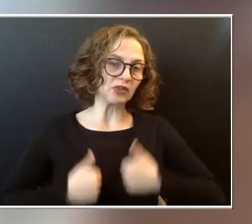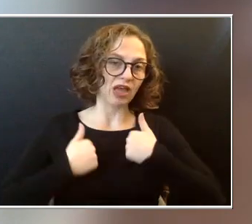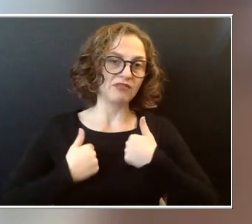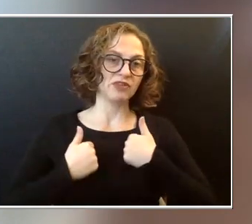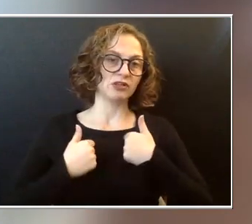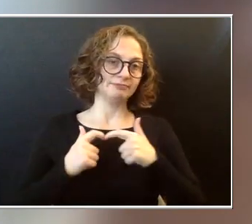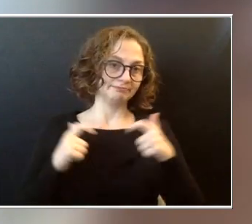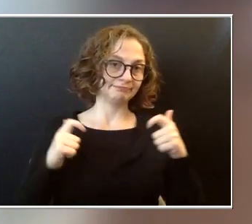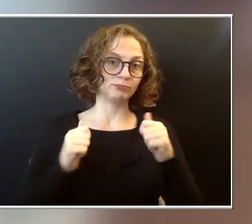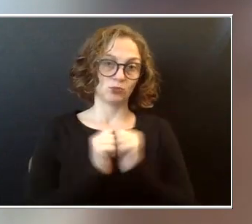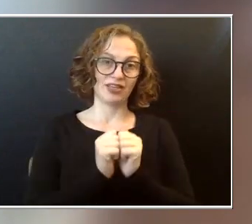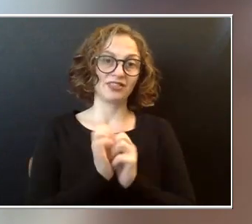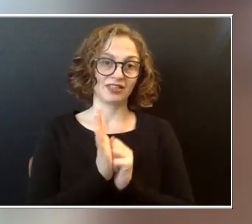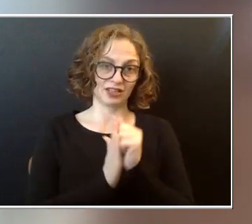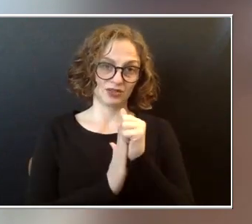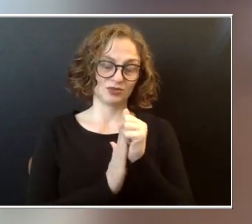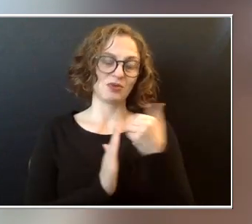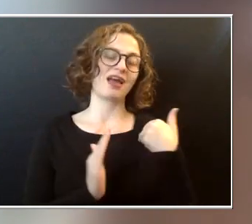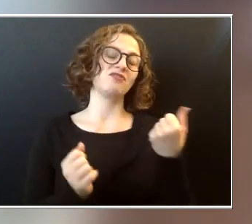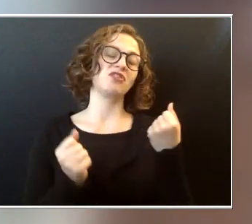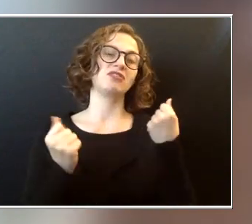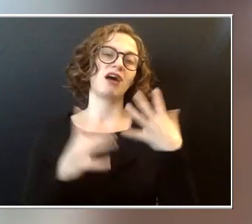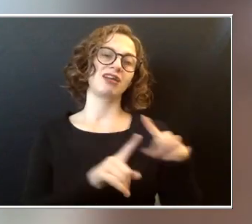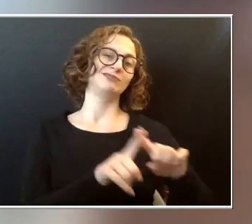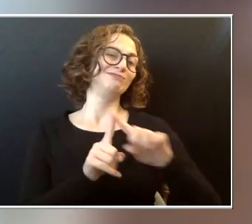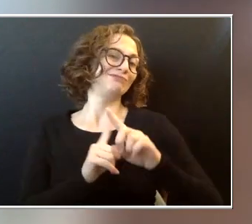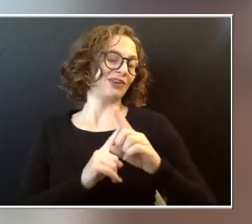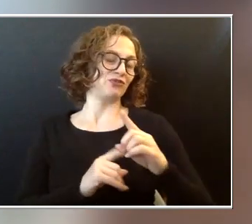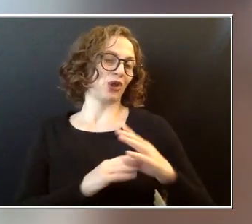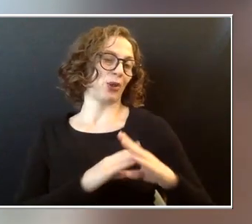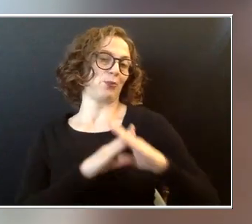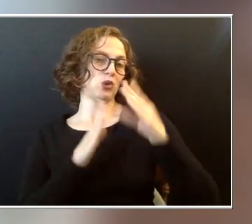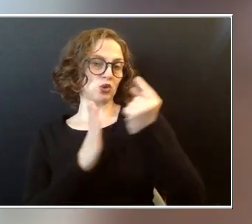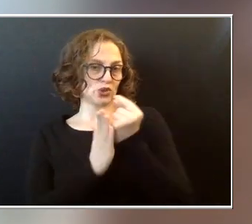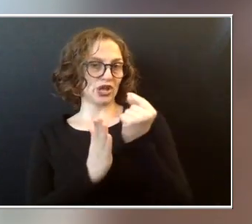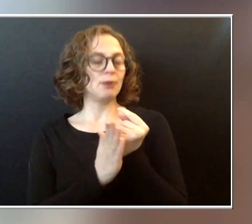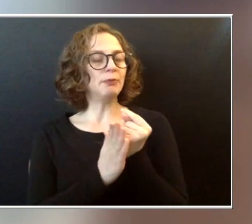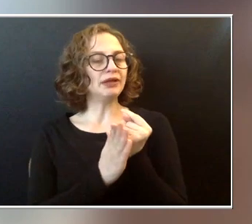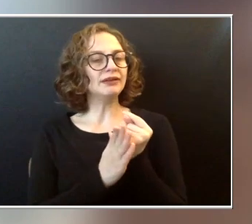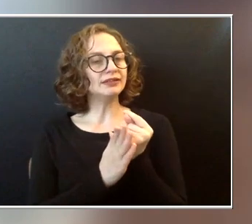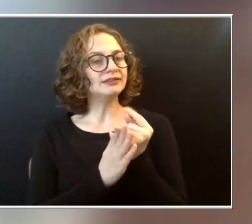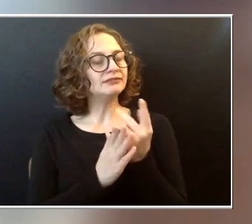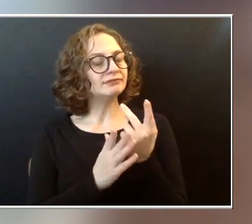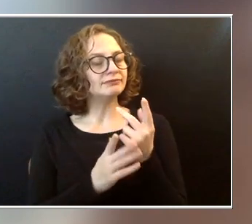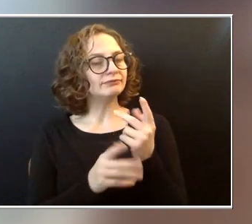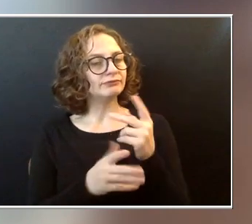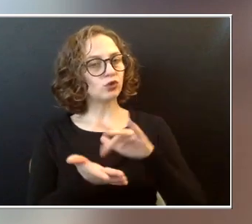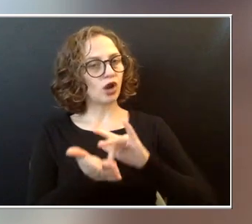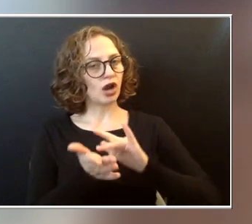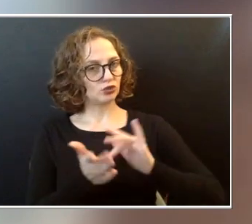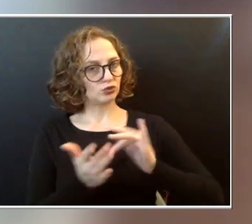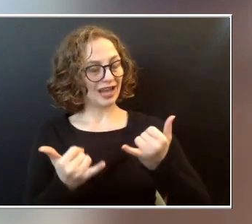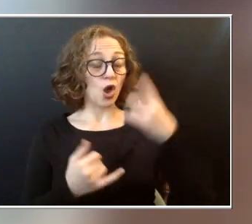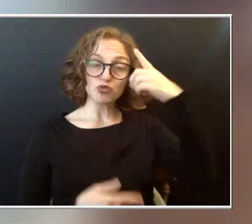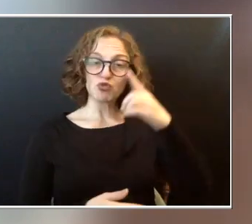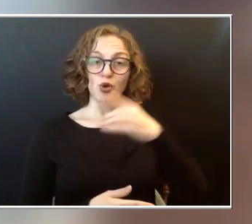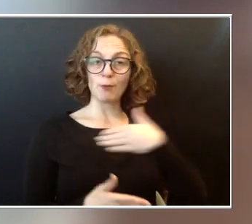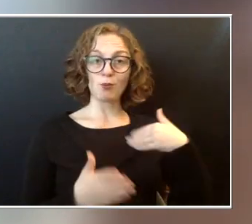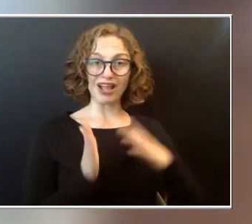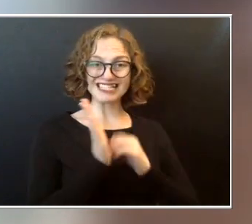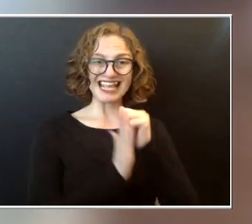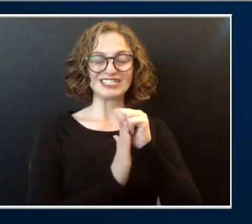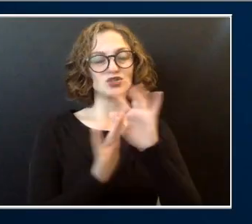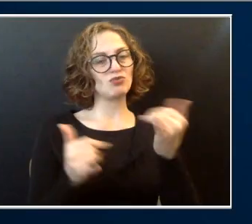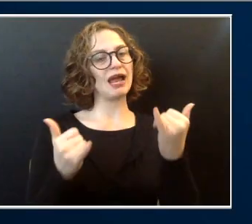we have currently available for different types of cancers. For breast cancer, Keytruda or pembrolizumab is currently the only approved immunotherapy